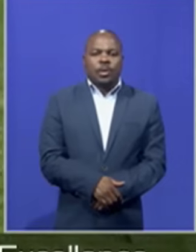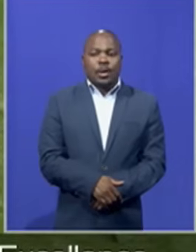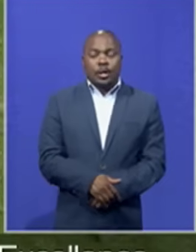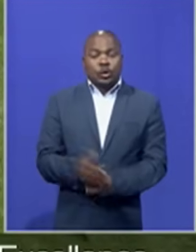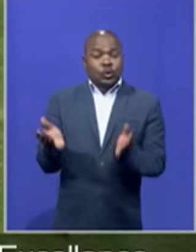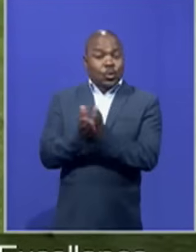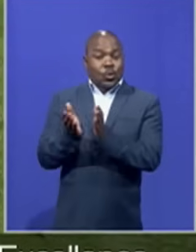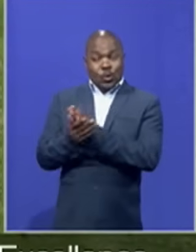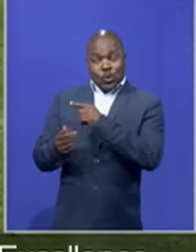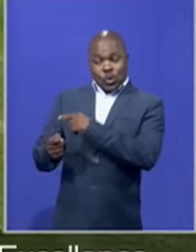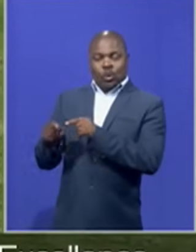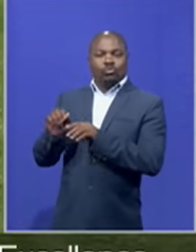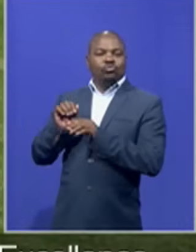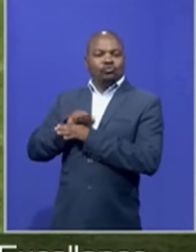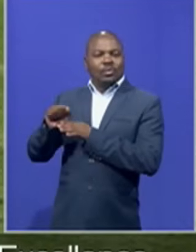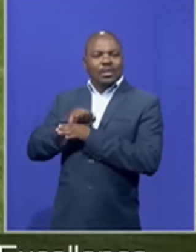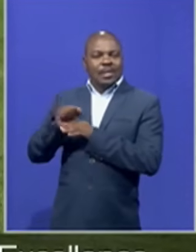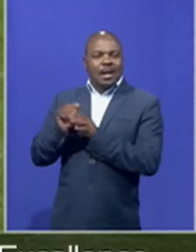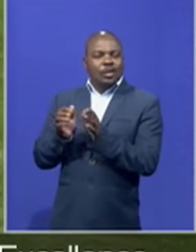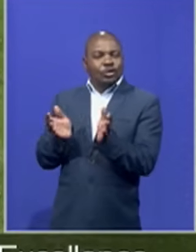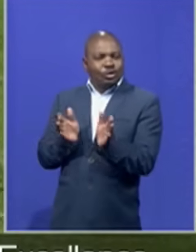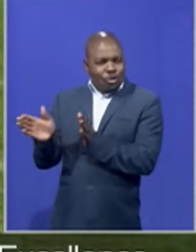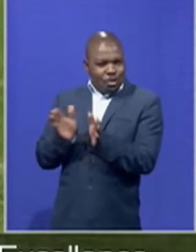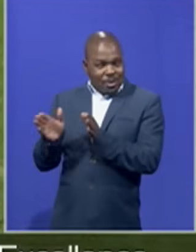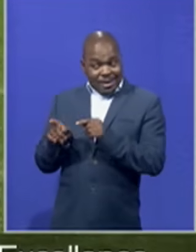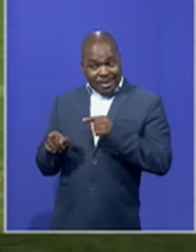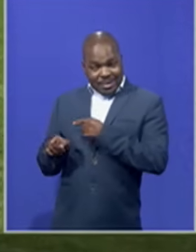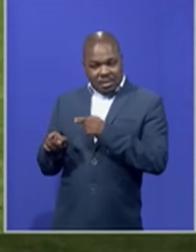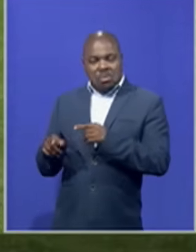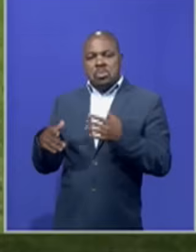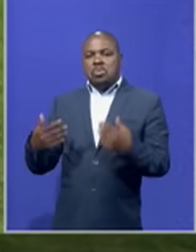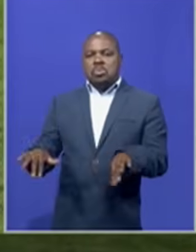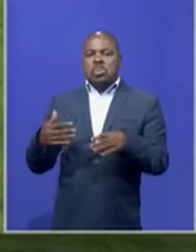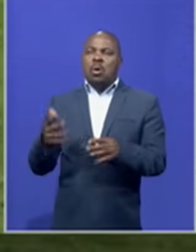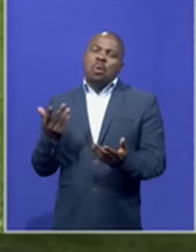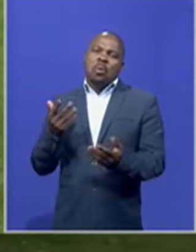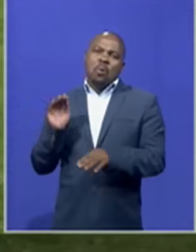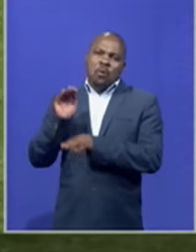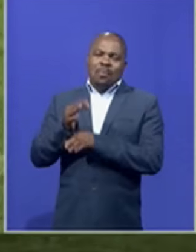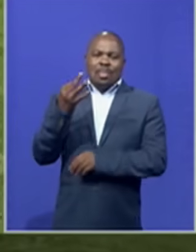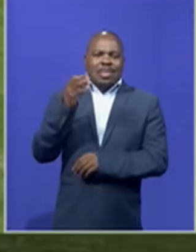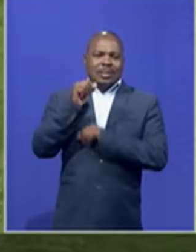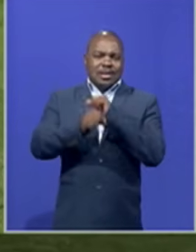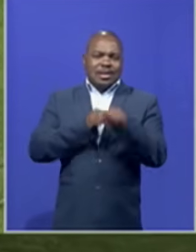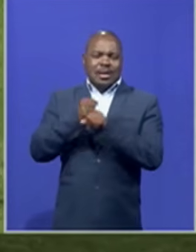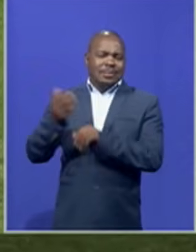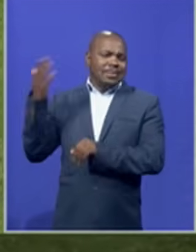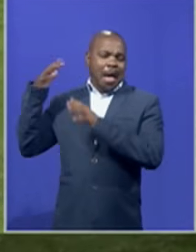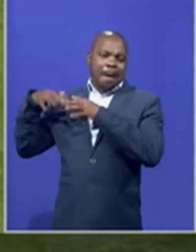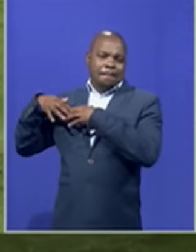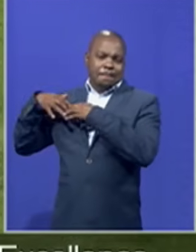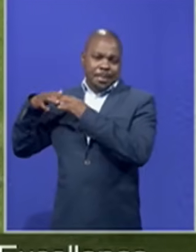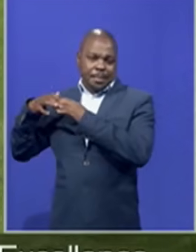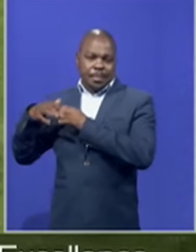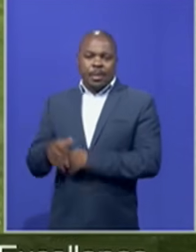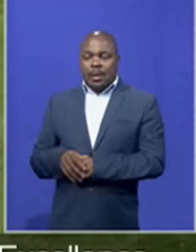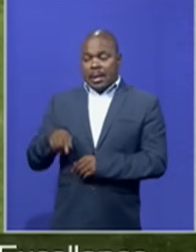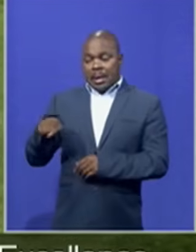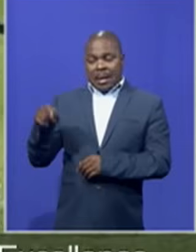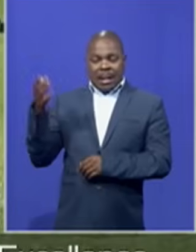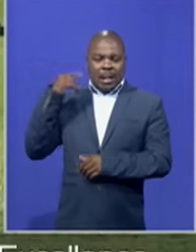Sekolo sena sa thupello ya ntshetsopele ya papadi ya bolo ya maoto naheng ena se na le dilemo tse fetang 30 se le teng. Se ne se tshehetswa